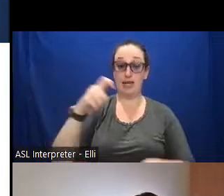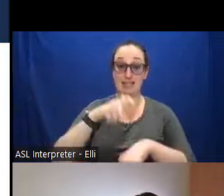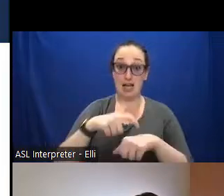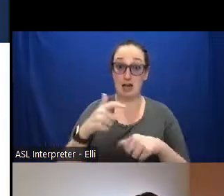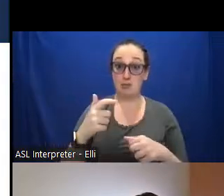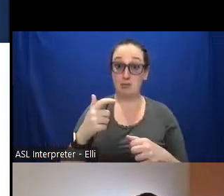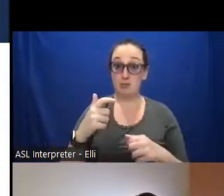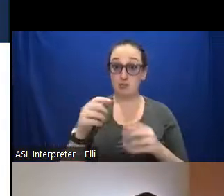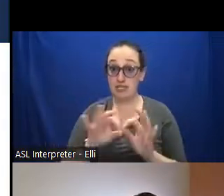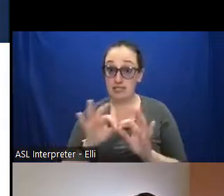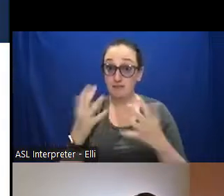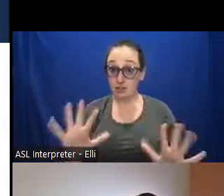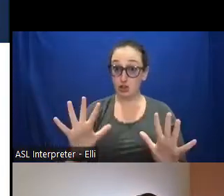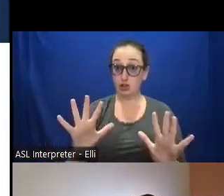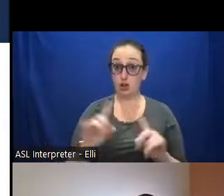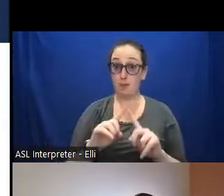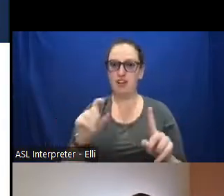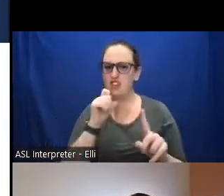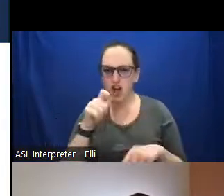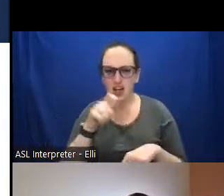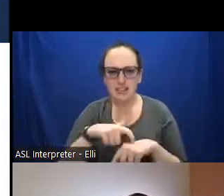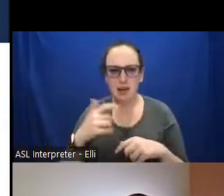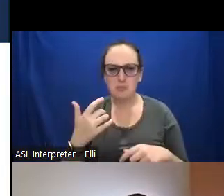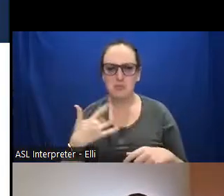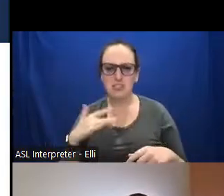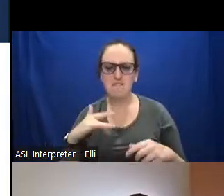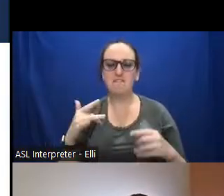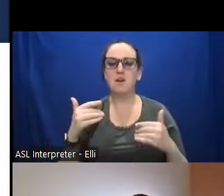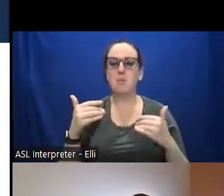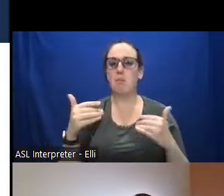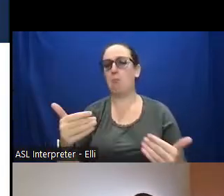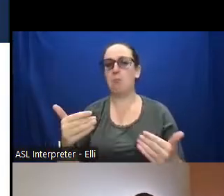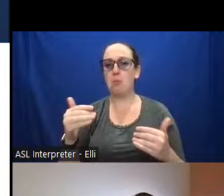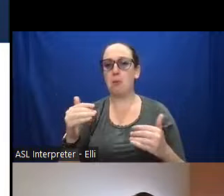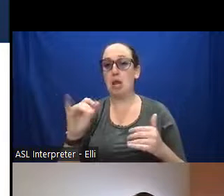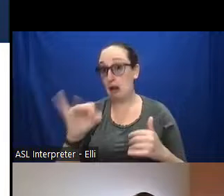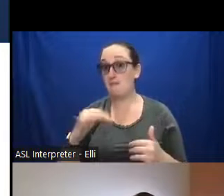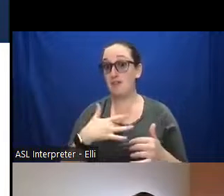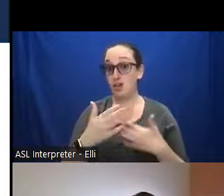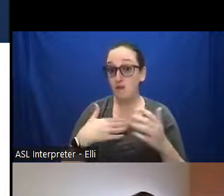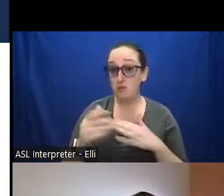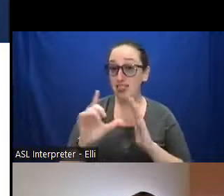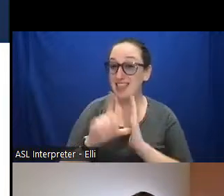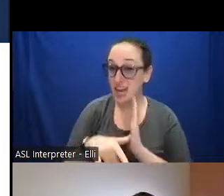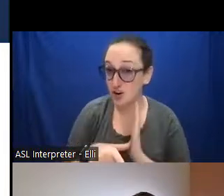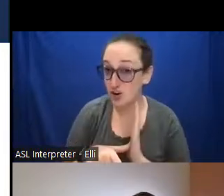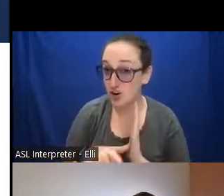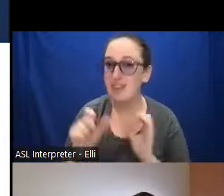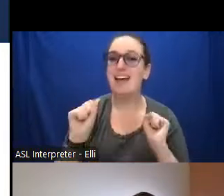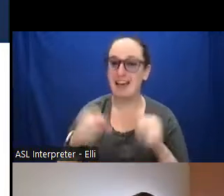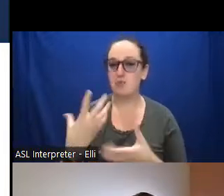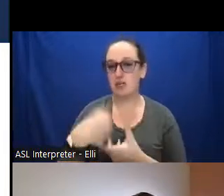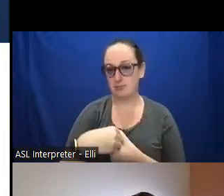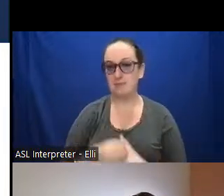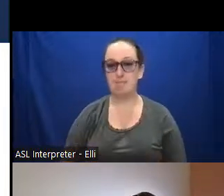to a place where they feel comfortable, if they ever feel comfortable, participating in that